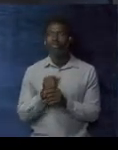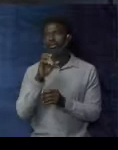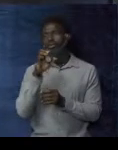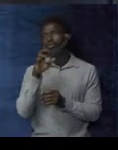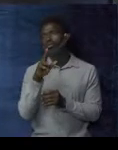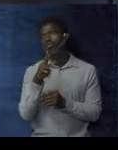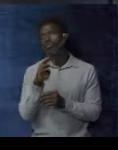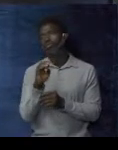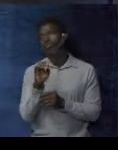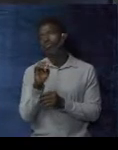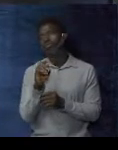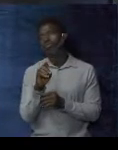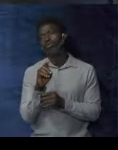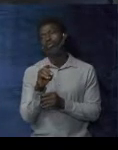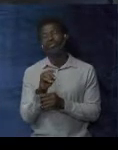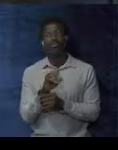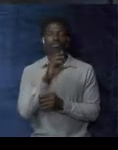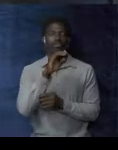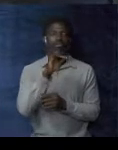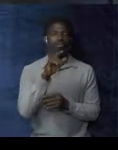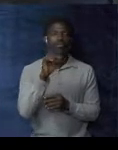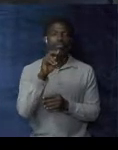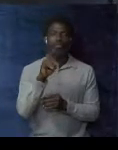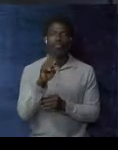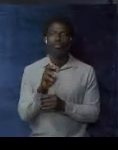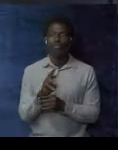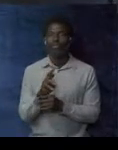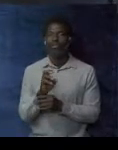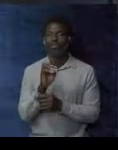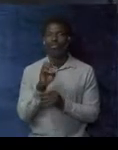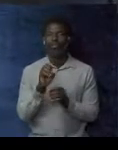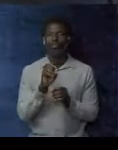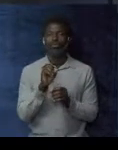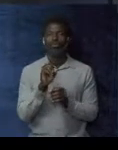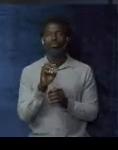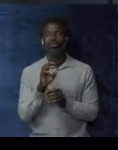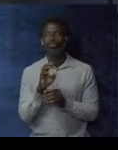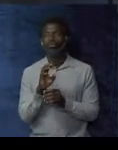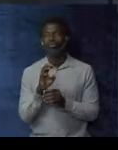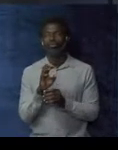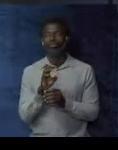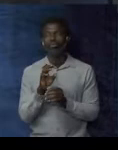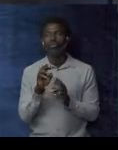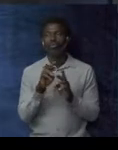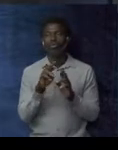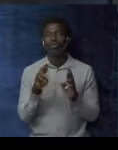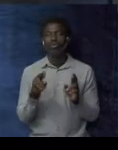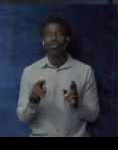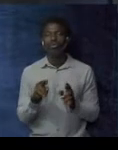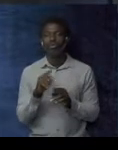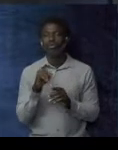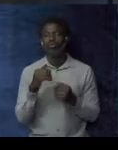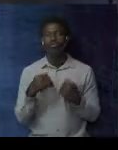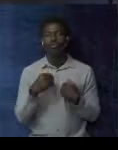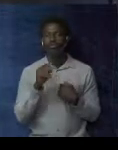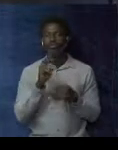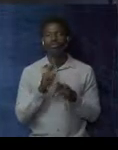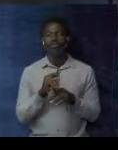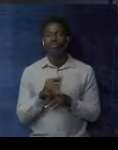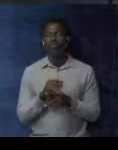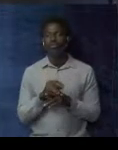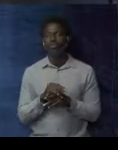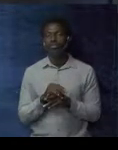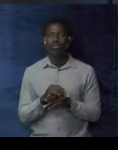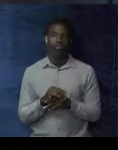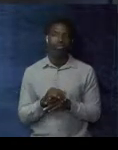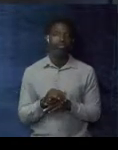Will I get a cube, or will I get a rectangle if I fold it up? You have your answer by now. Of course I'm not going to